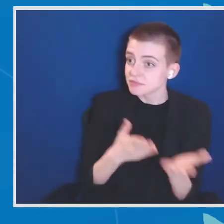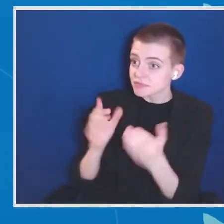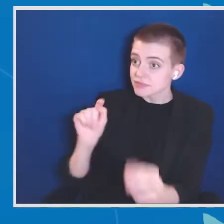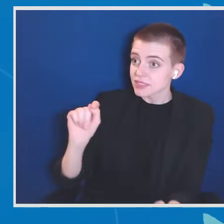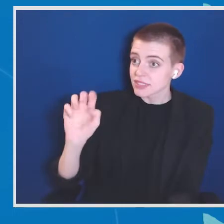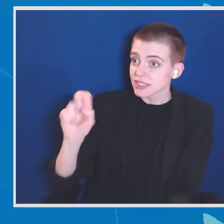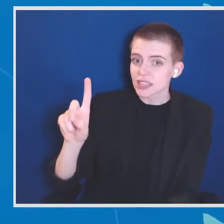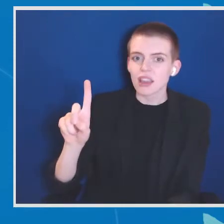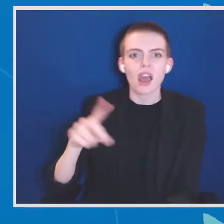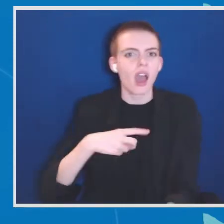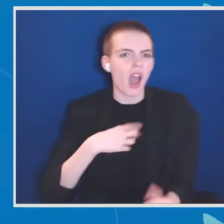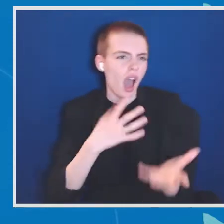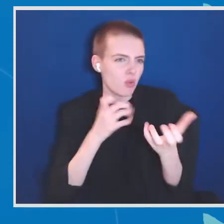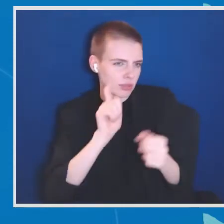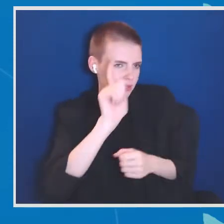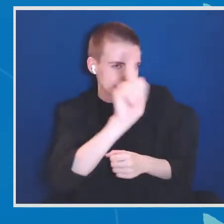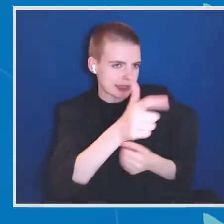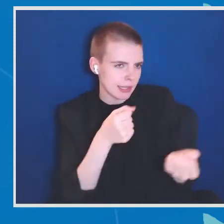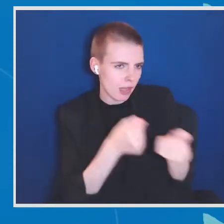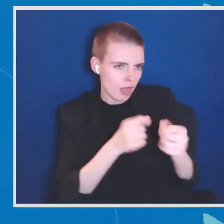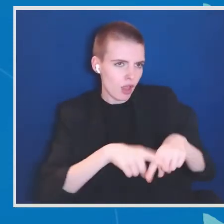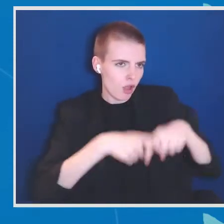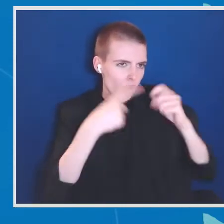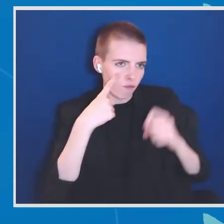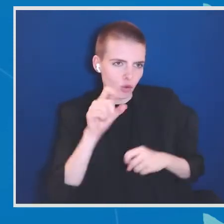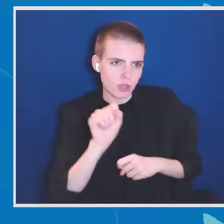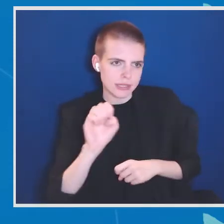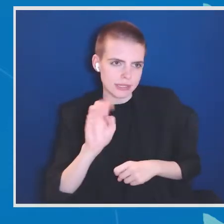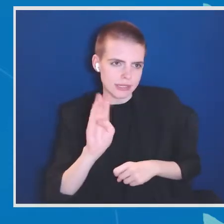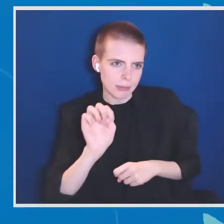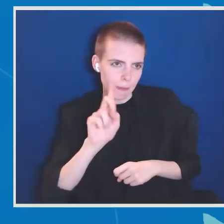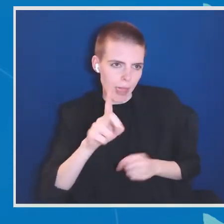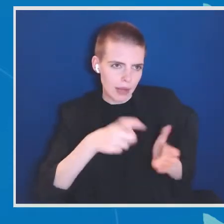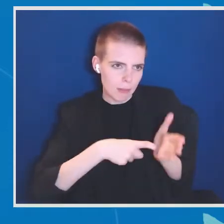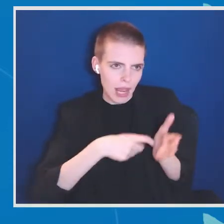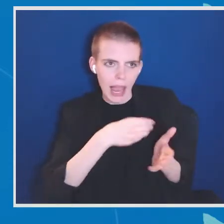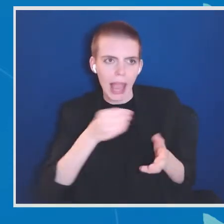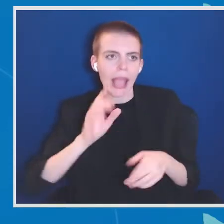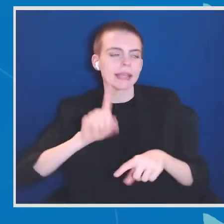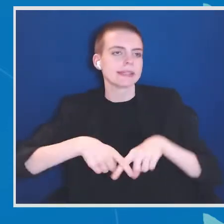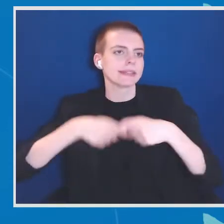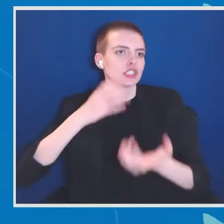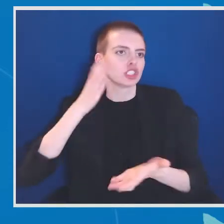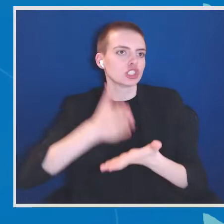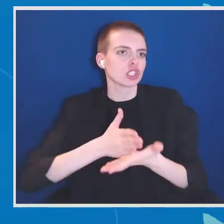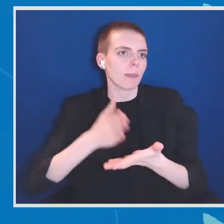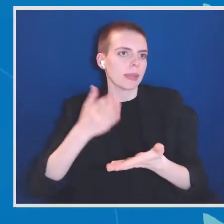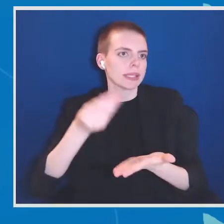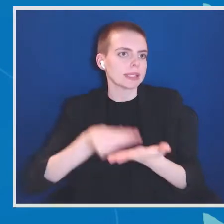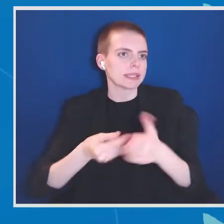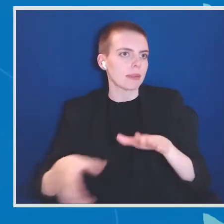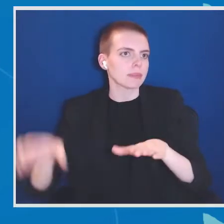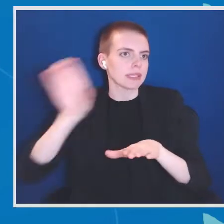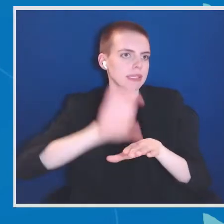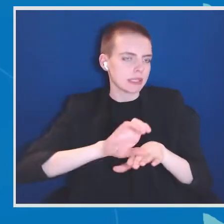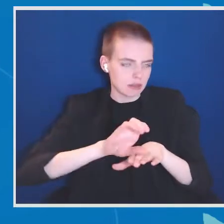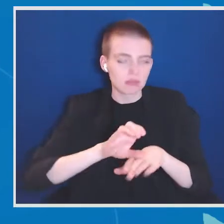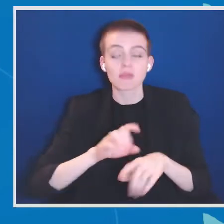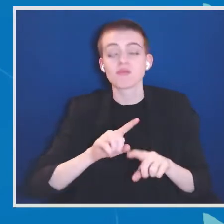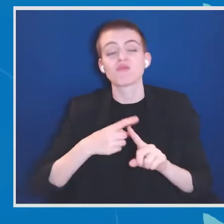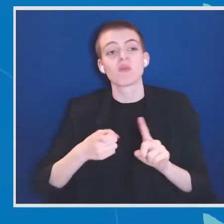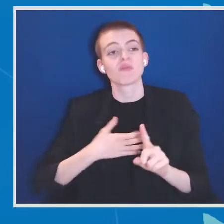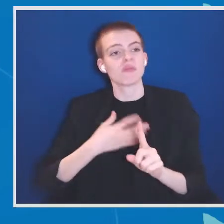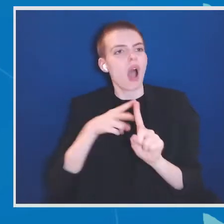the ban or the moratorium on seabed mining and the end of subsidies. That would be great. From our perspective, I would just like to see as many of our countries as